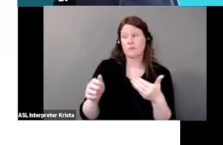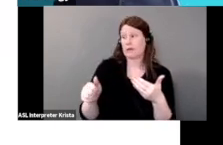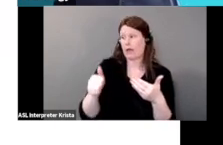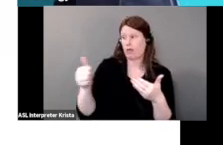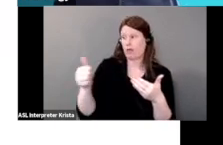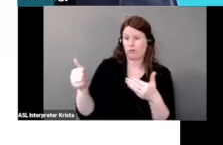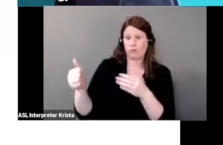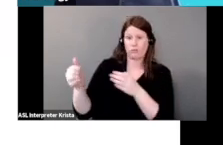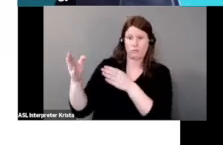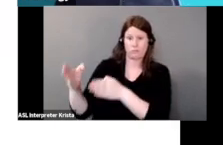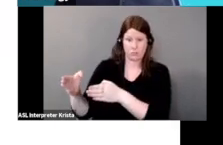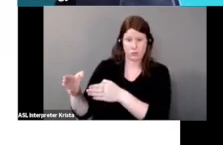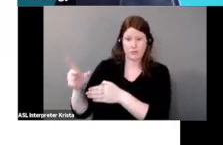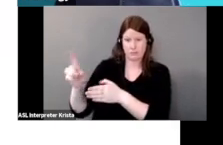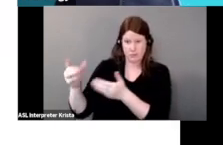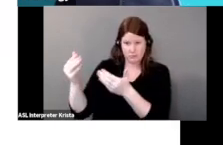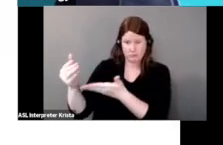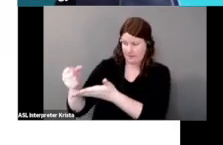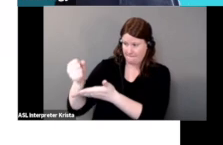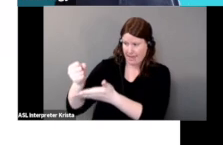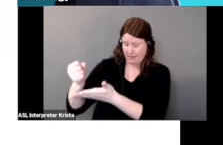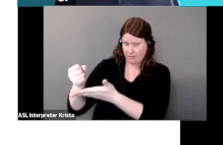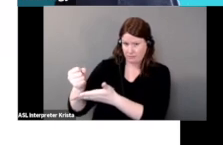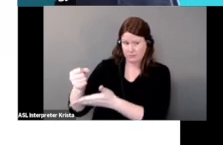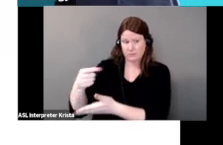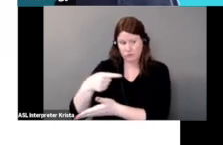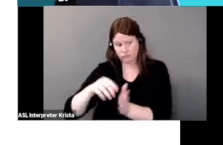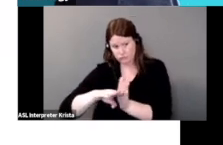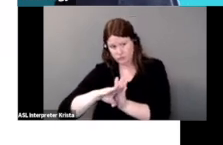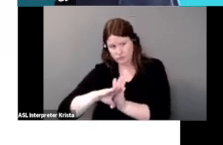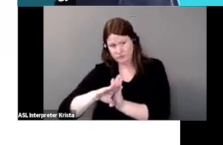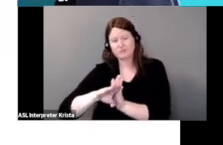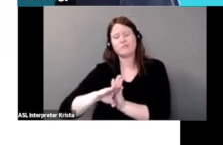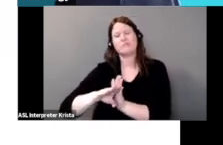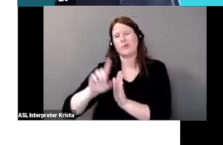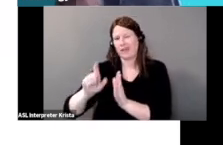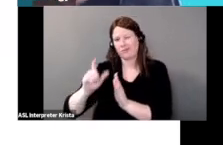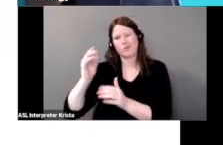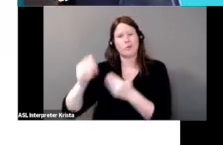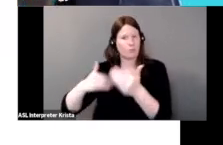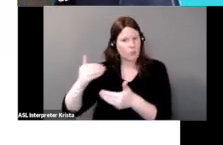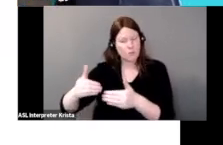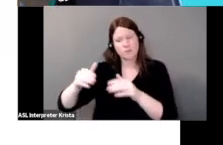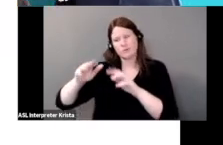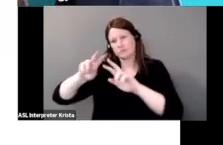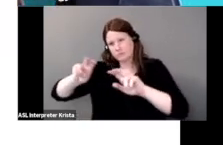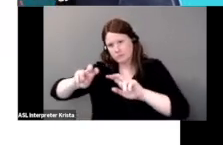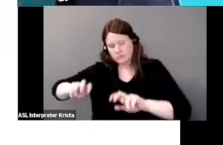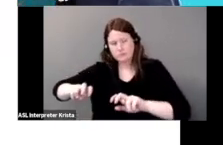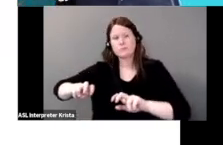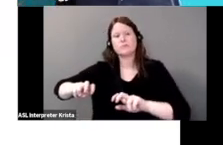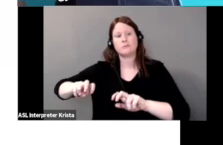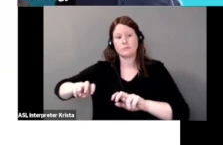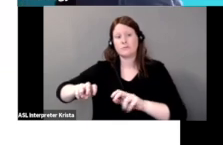are building, and that patent would have to go through examination, and that patent would